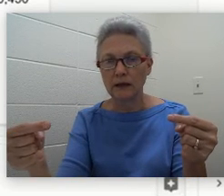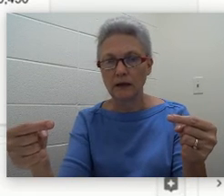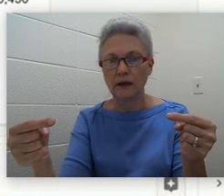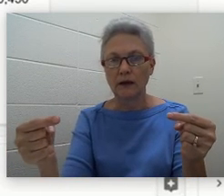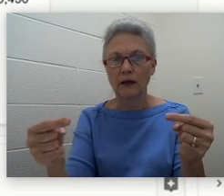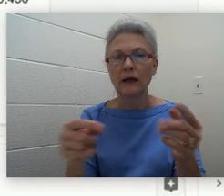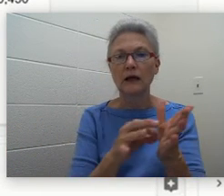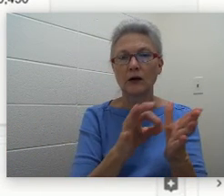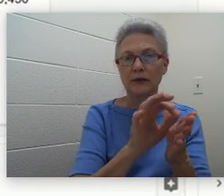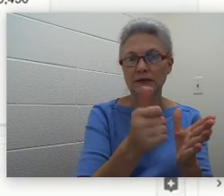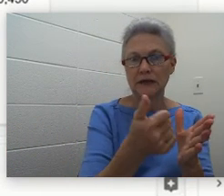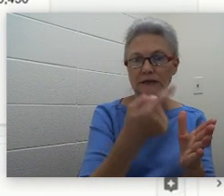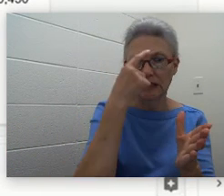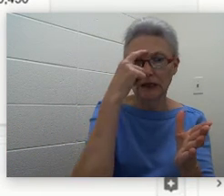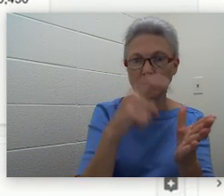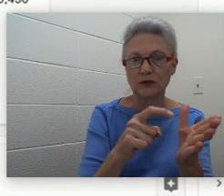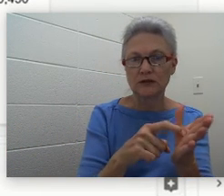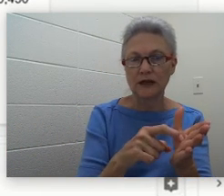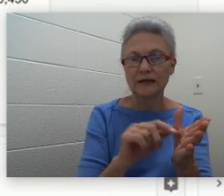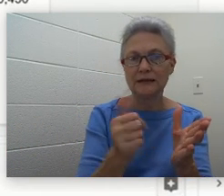it's counting by 10s, I notice that